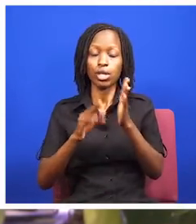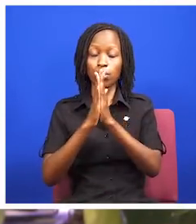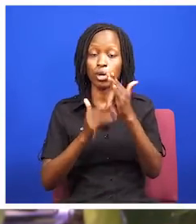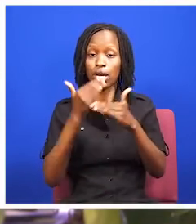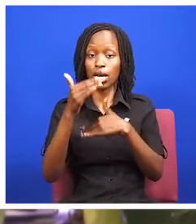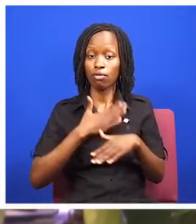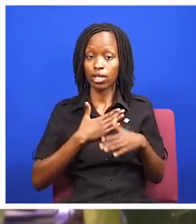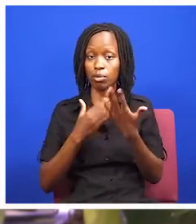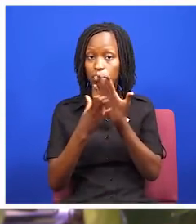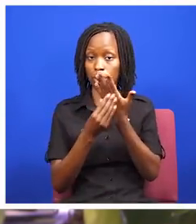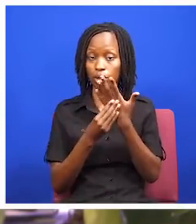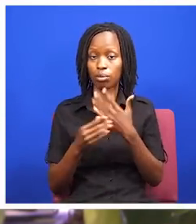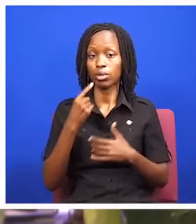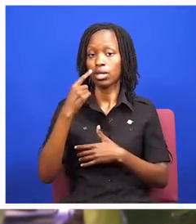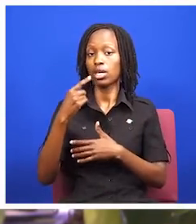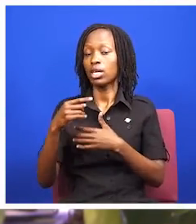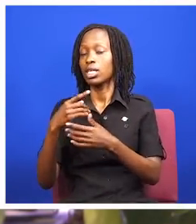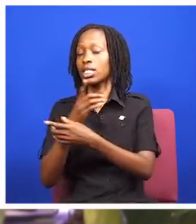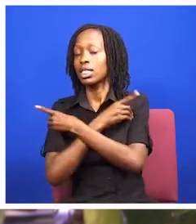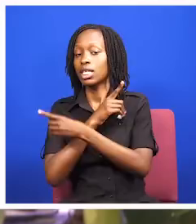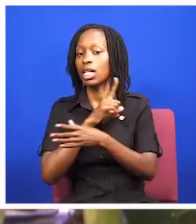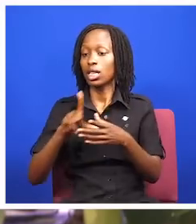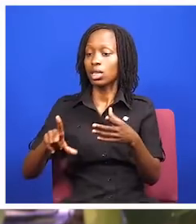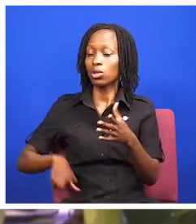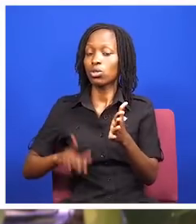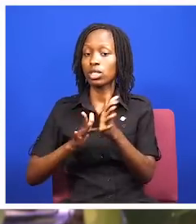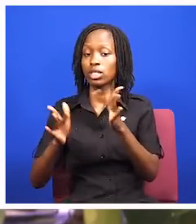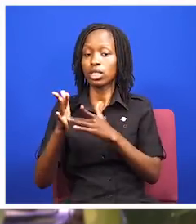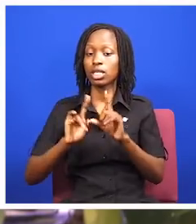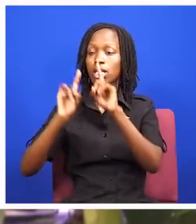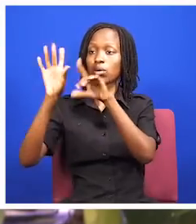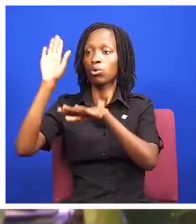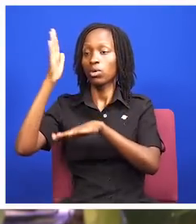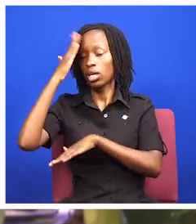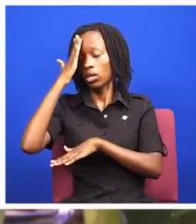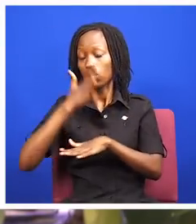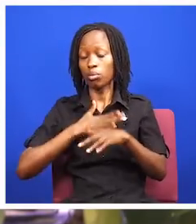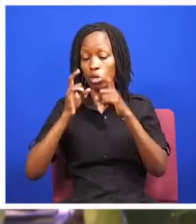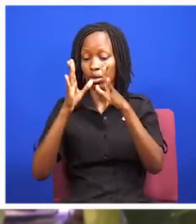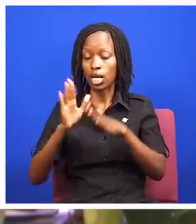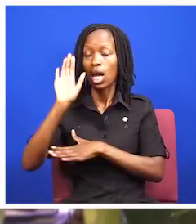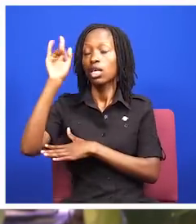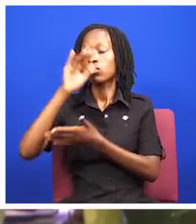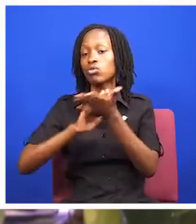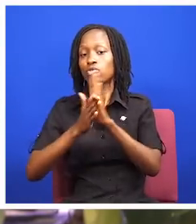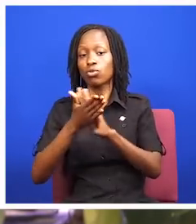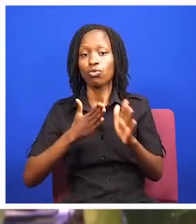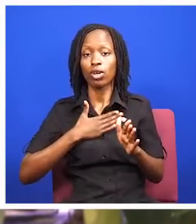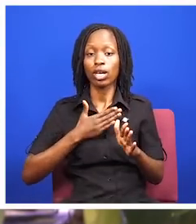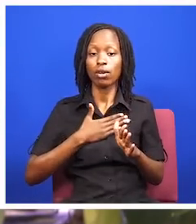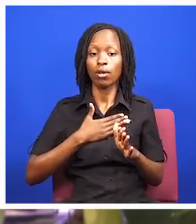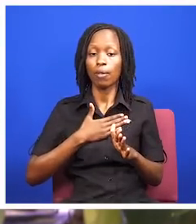this prayer with me. Dear Lord Jesus, I come to you. I know I am a sinner, and I ask you to forgive